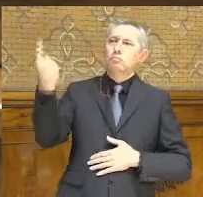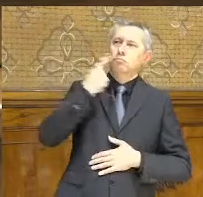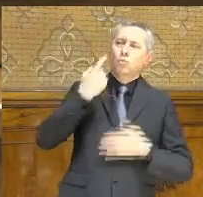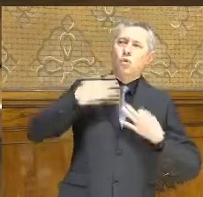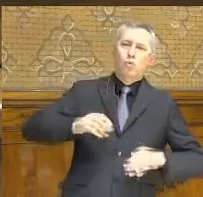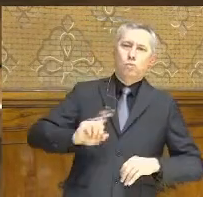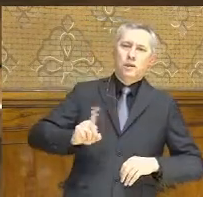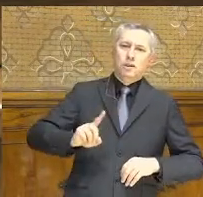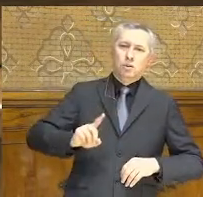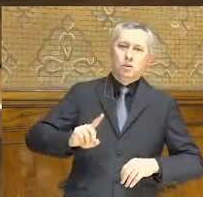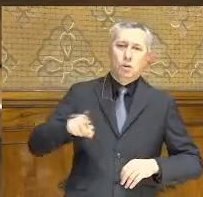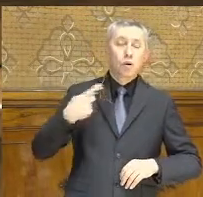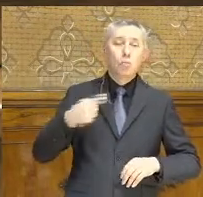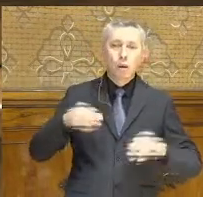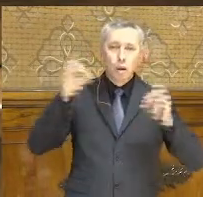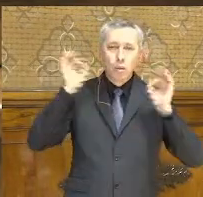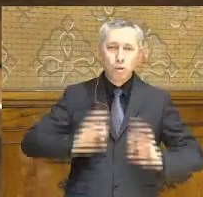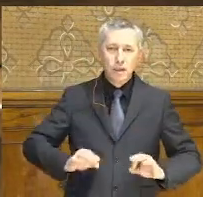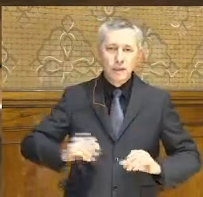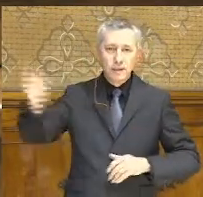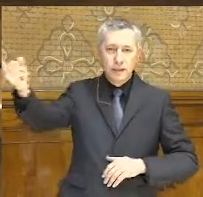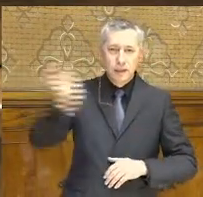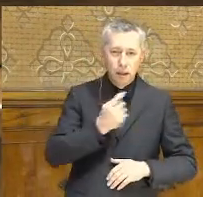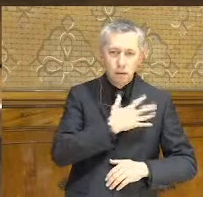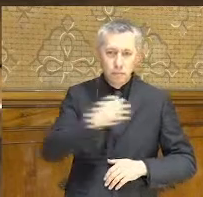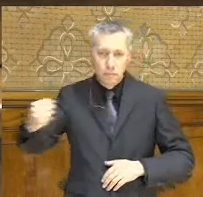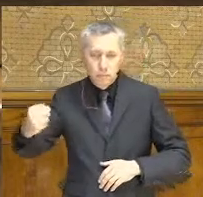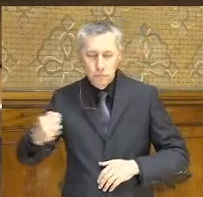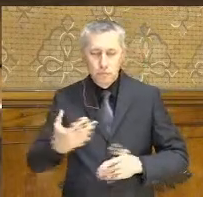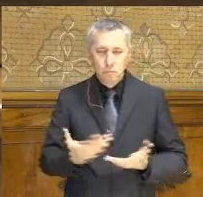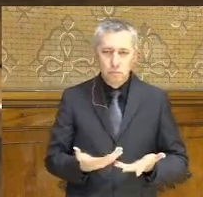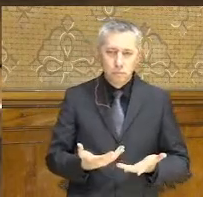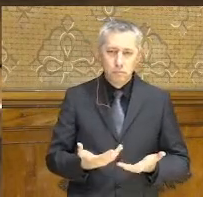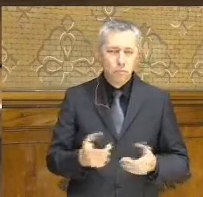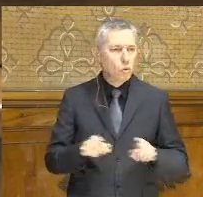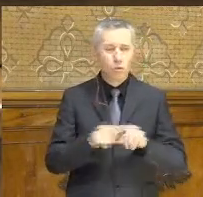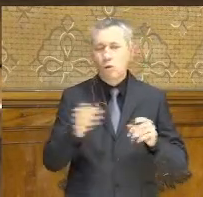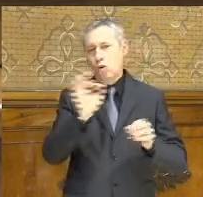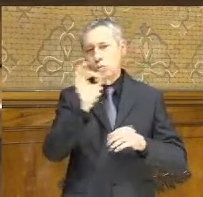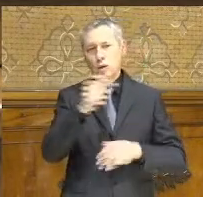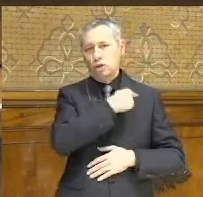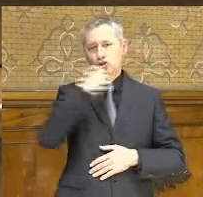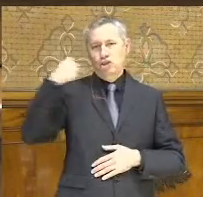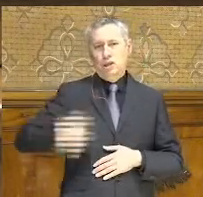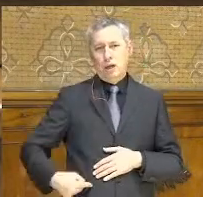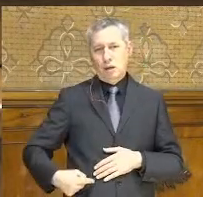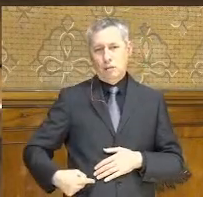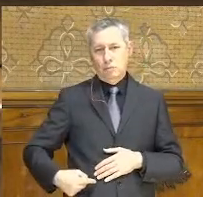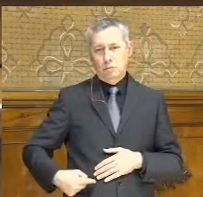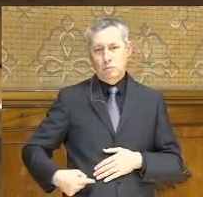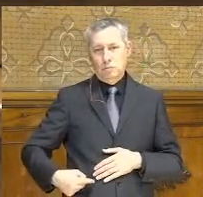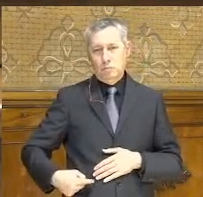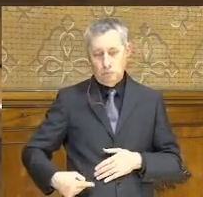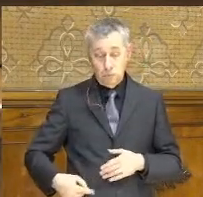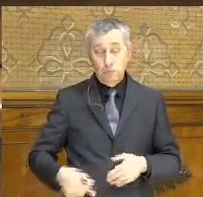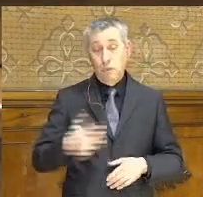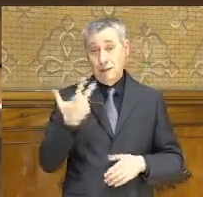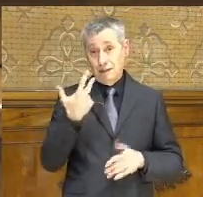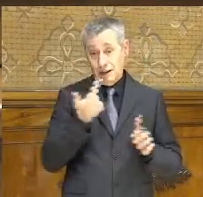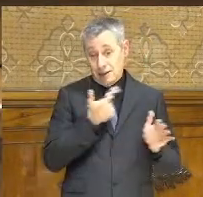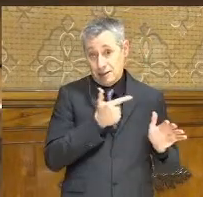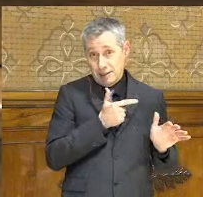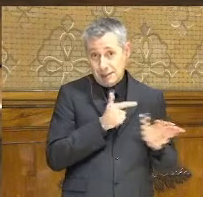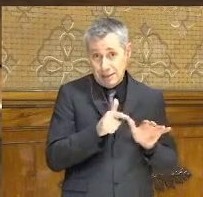Exactly the same thing in the States. In China, they knew 3 weeks or 4 weeks before that this was a serious